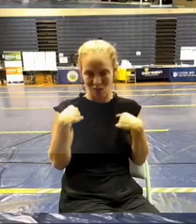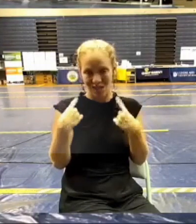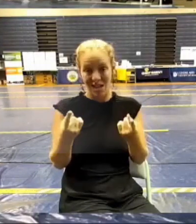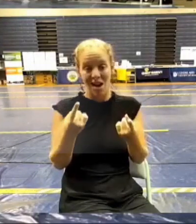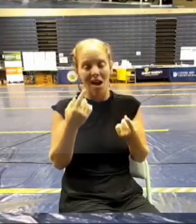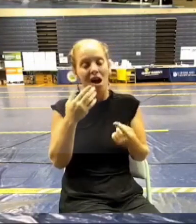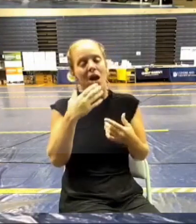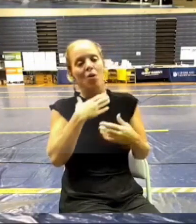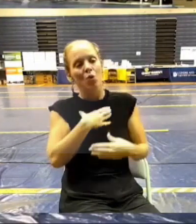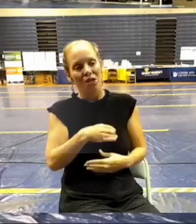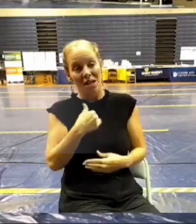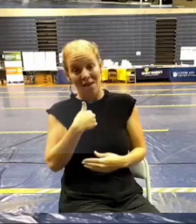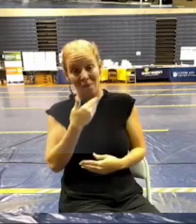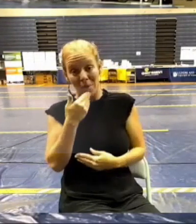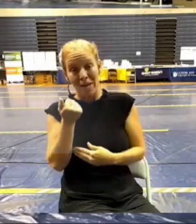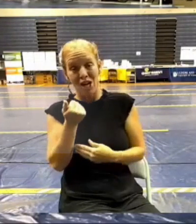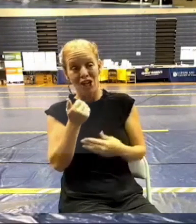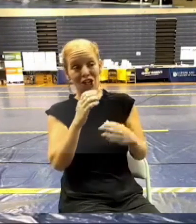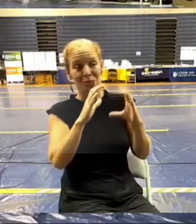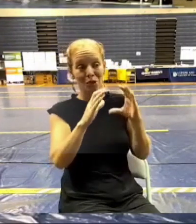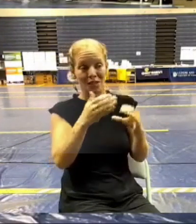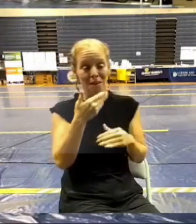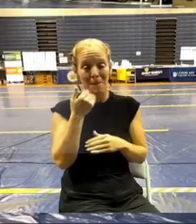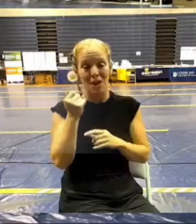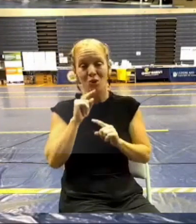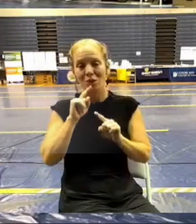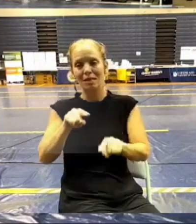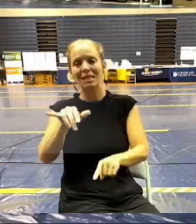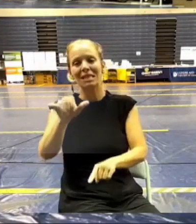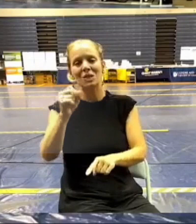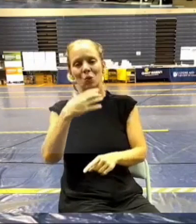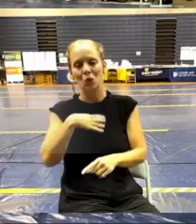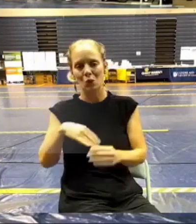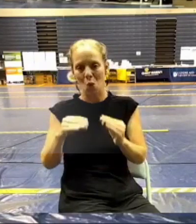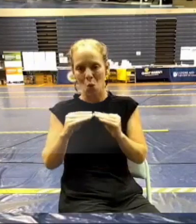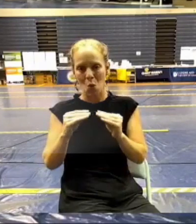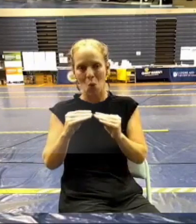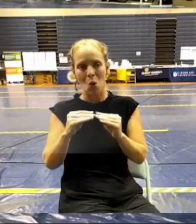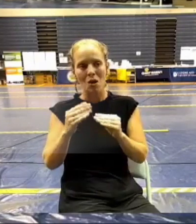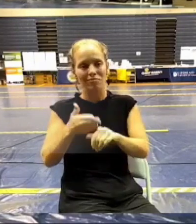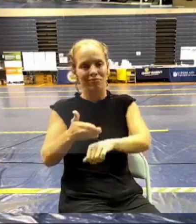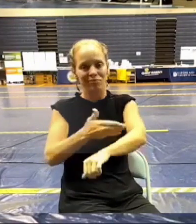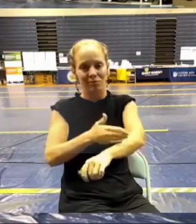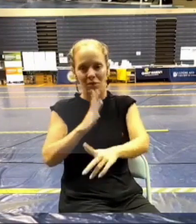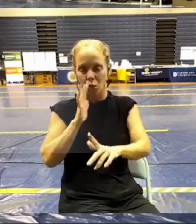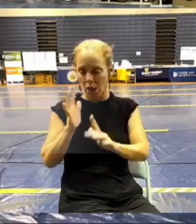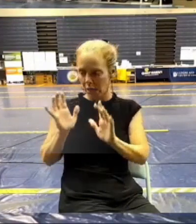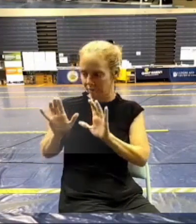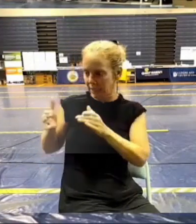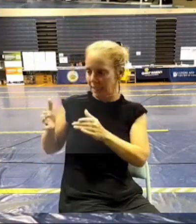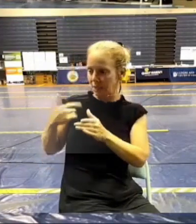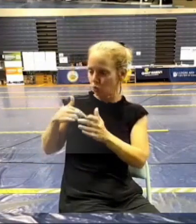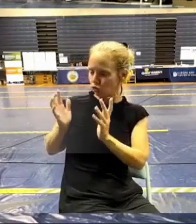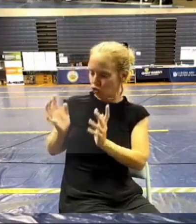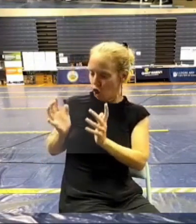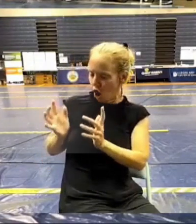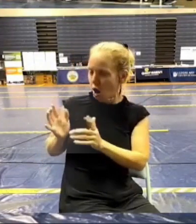wish you got better communication, better responses? Yes. Will I talk to my team about it and make sure